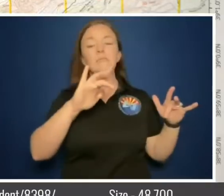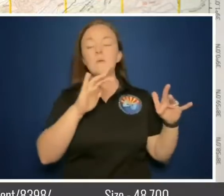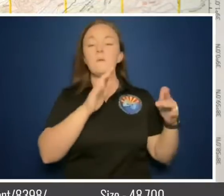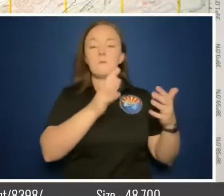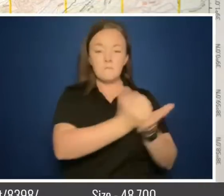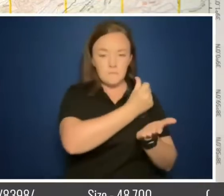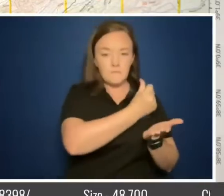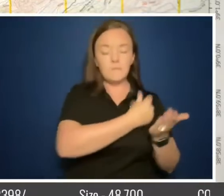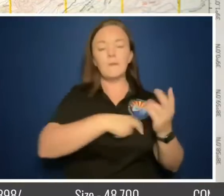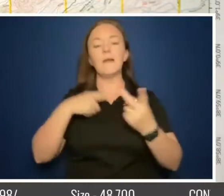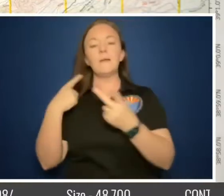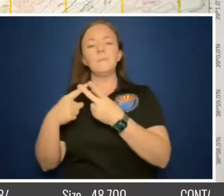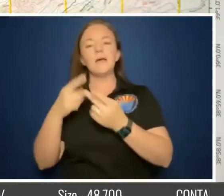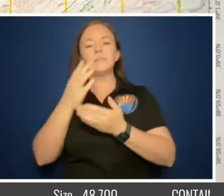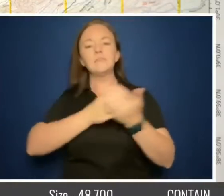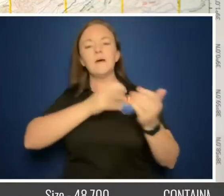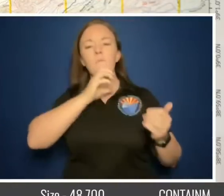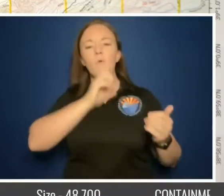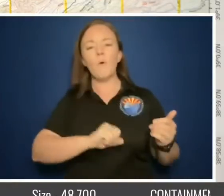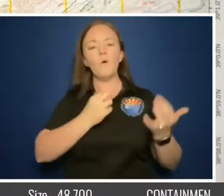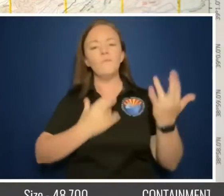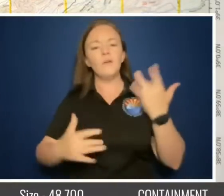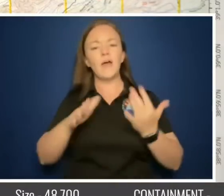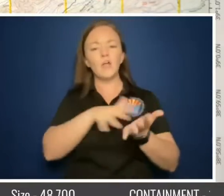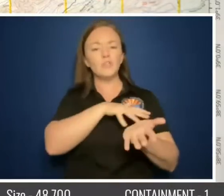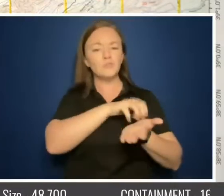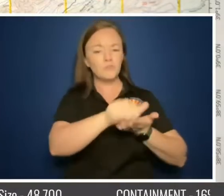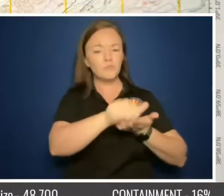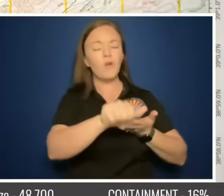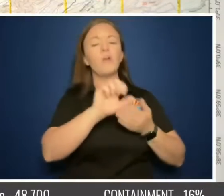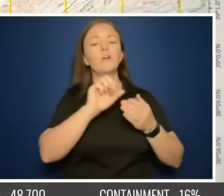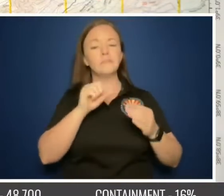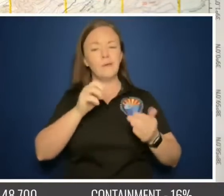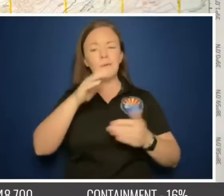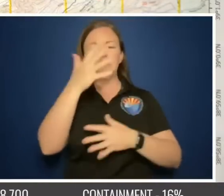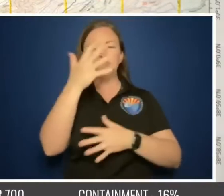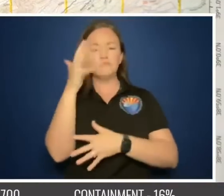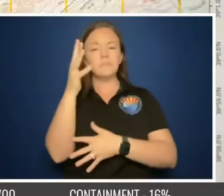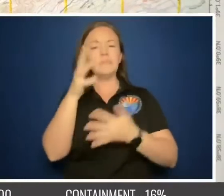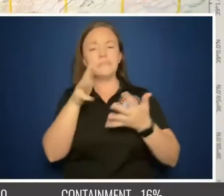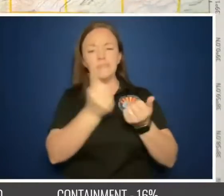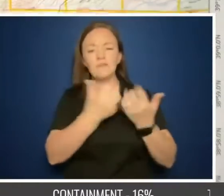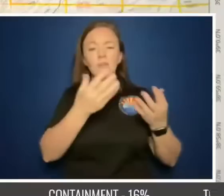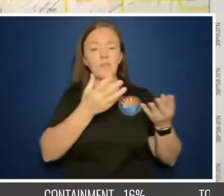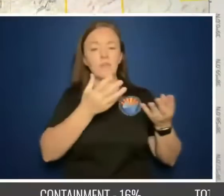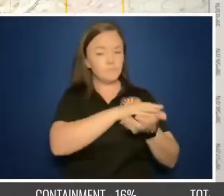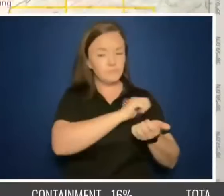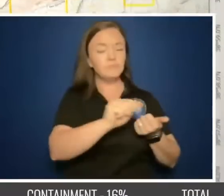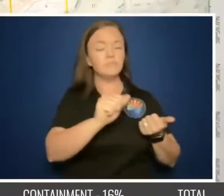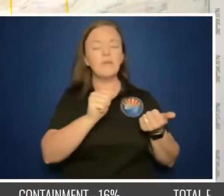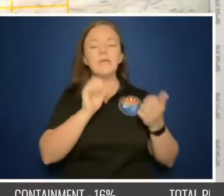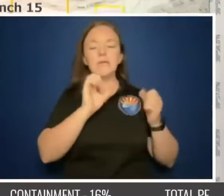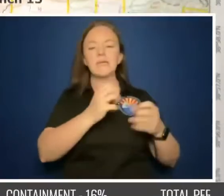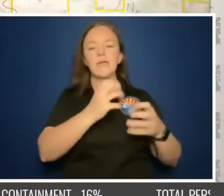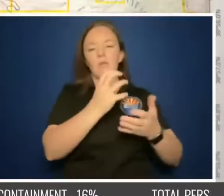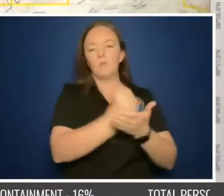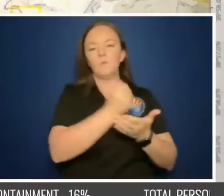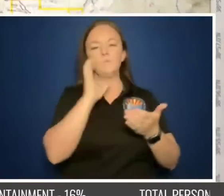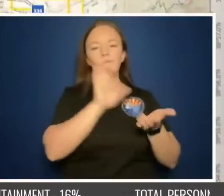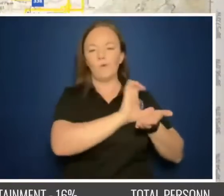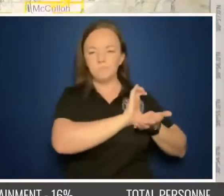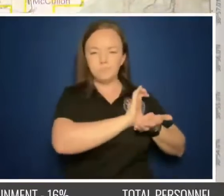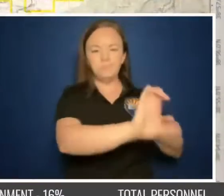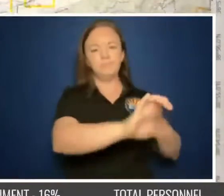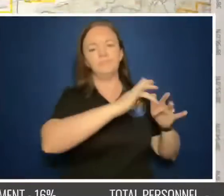scars that have control features in place that we'll be looking at utilizing. Coming around the bottom end of the fire, still fairly active coming in this area